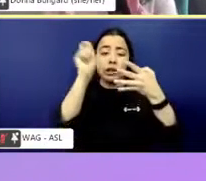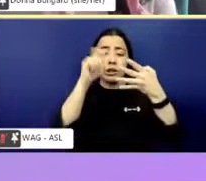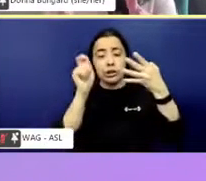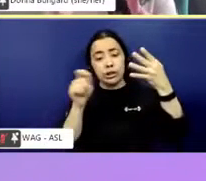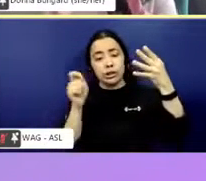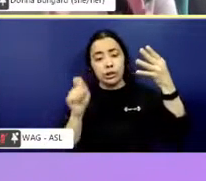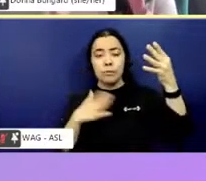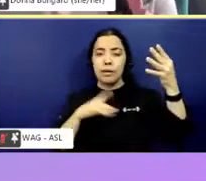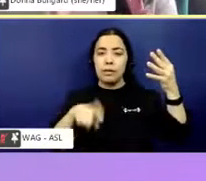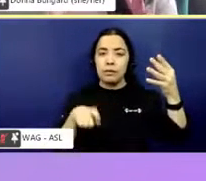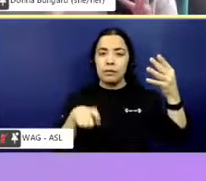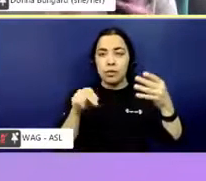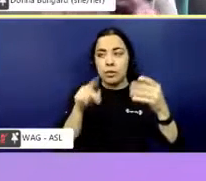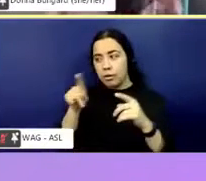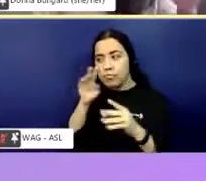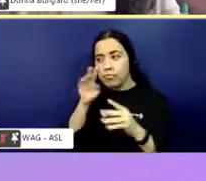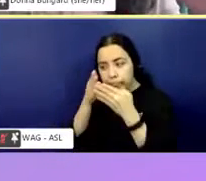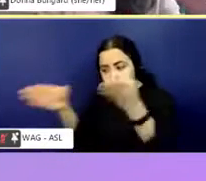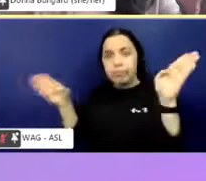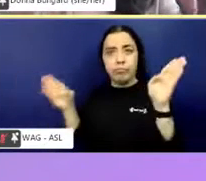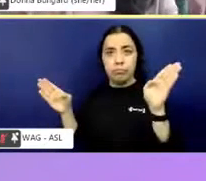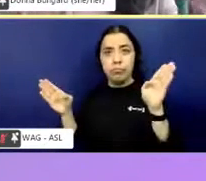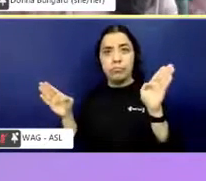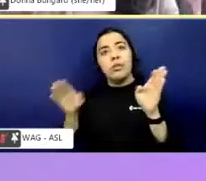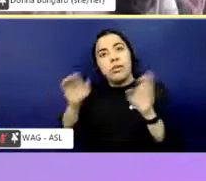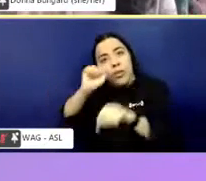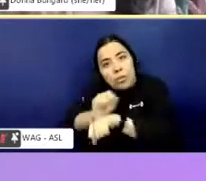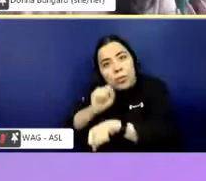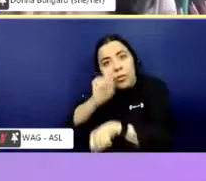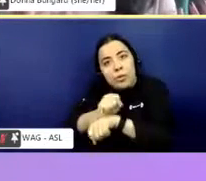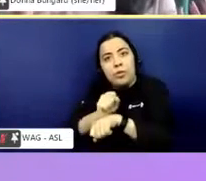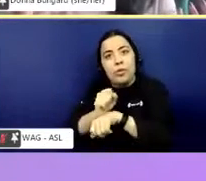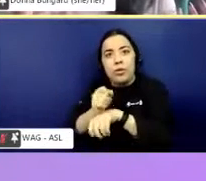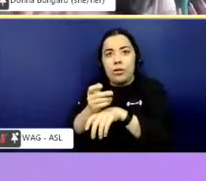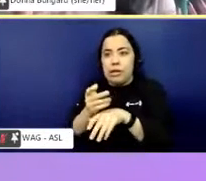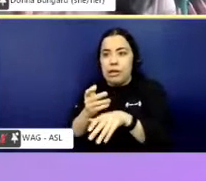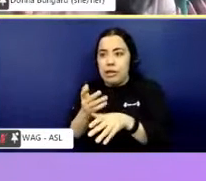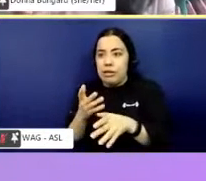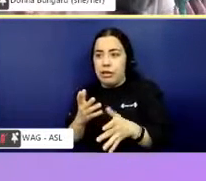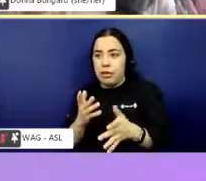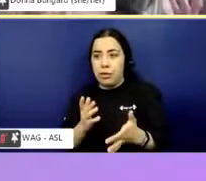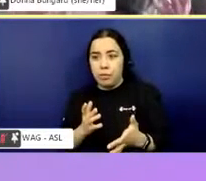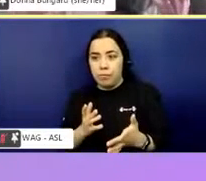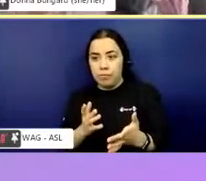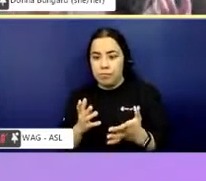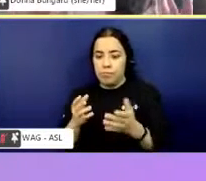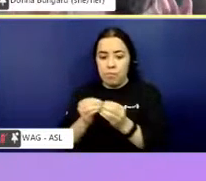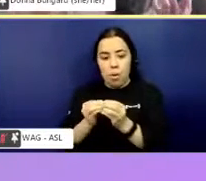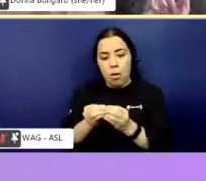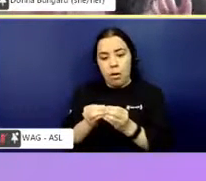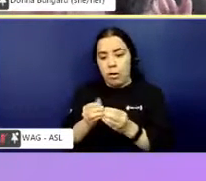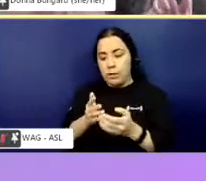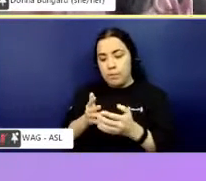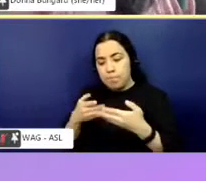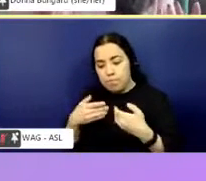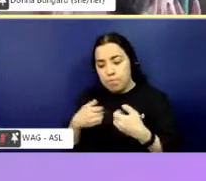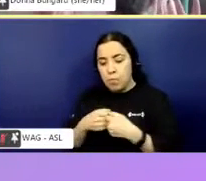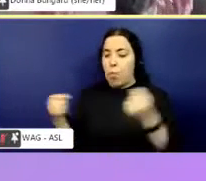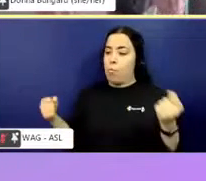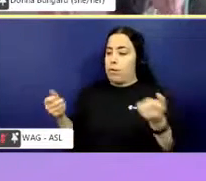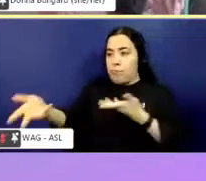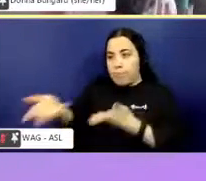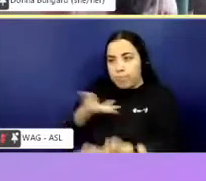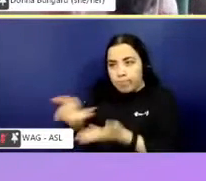needs. So you're able to work in this authentic way. And you get to really